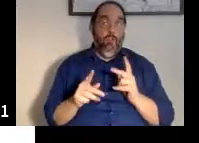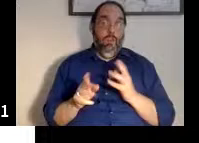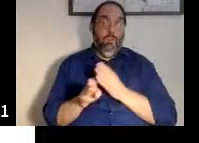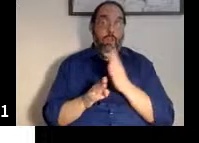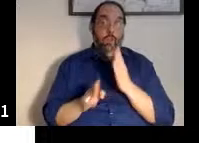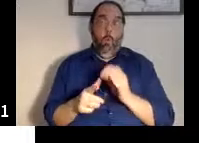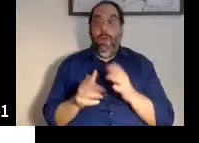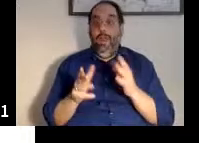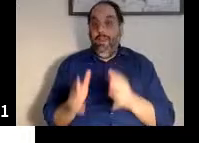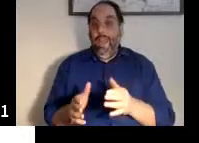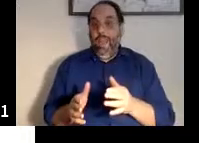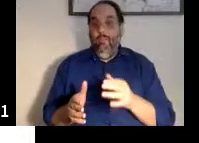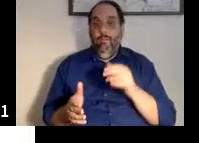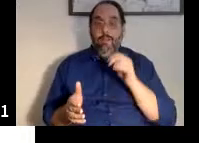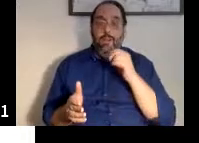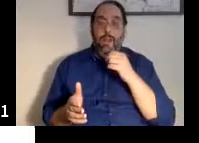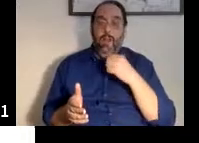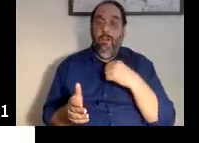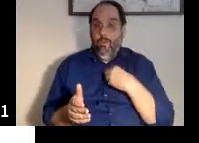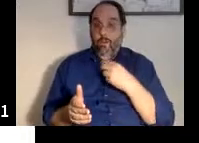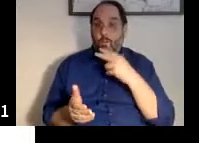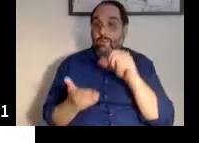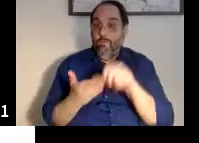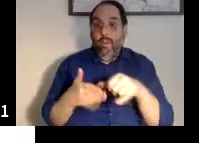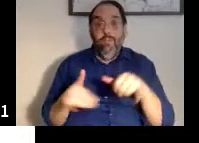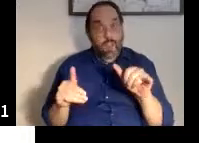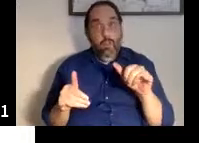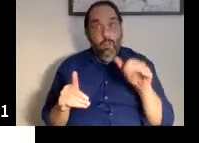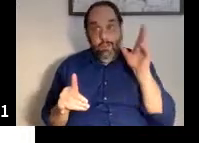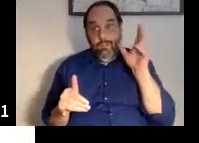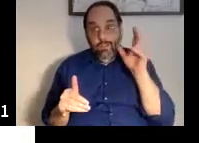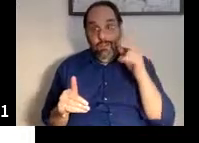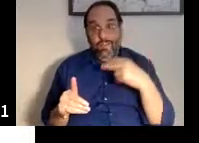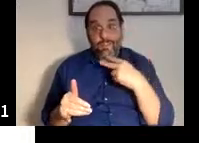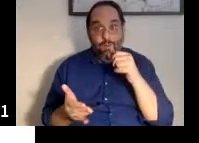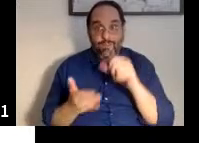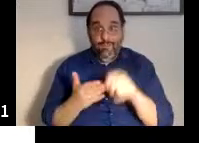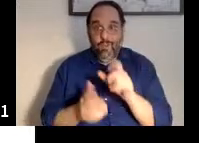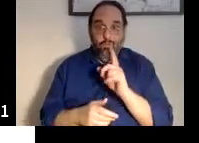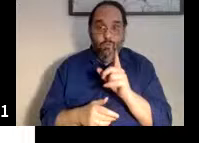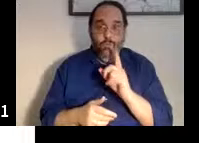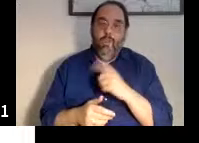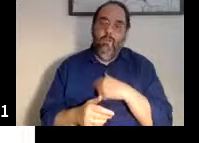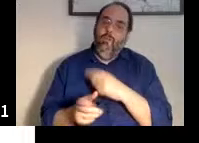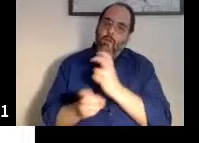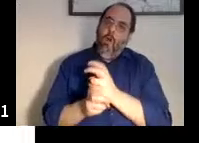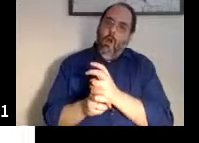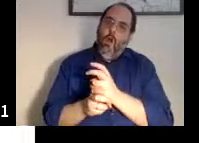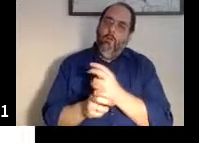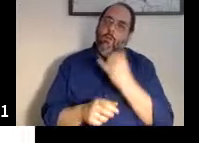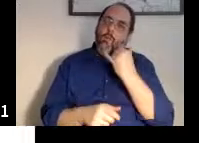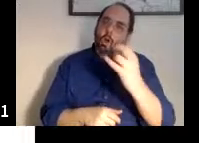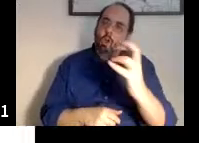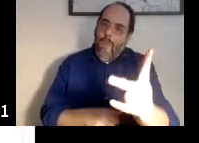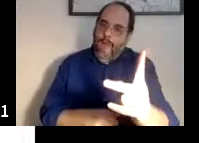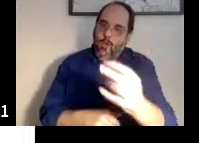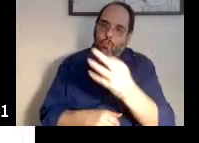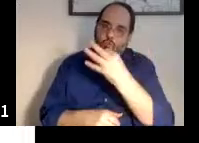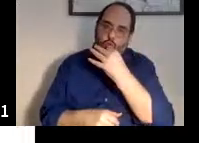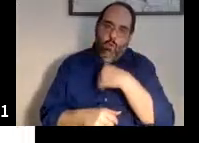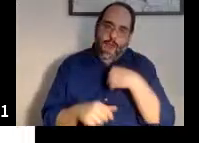You can leave us a voicemail. We even take voicemail. We work very hard to try to get your calls back as soon as